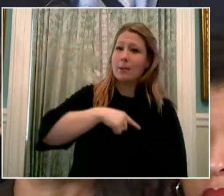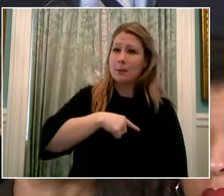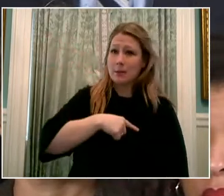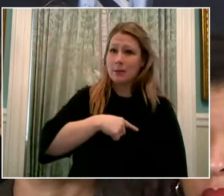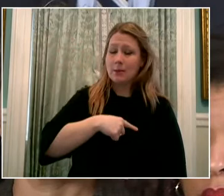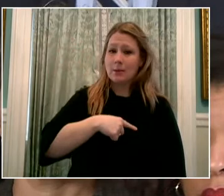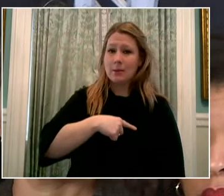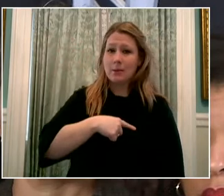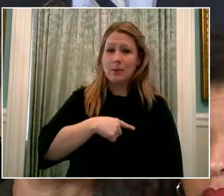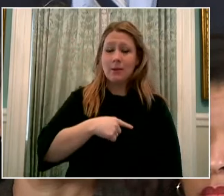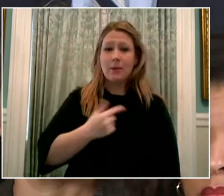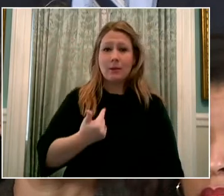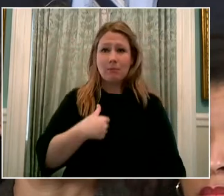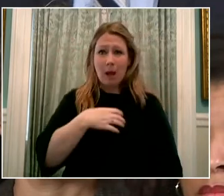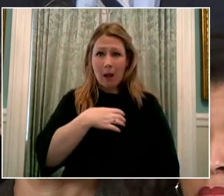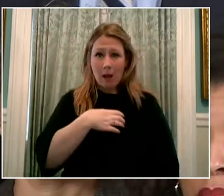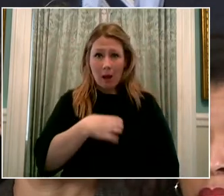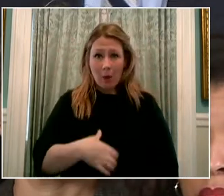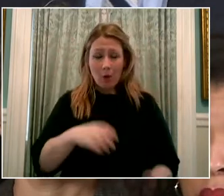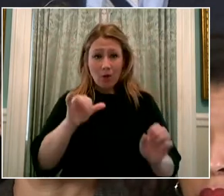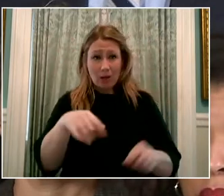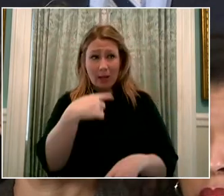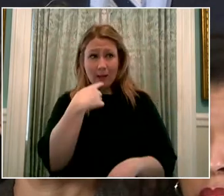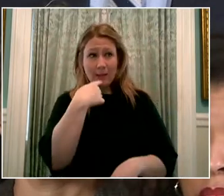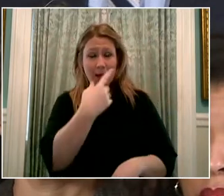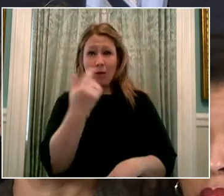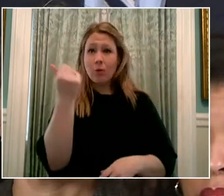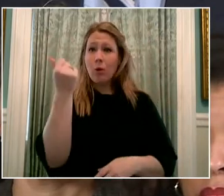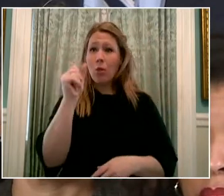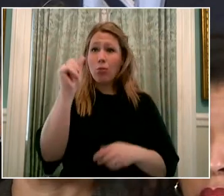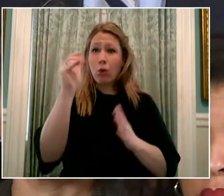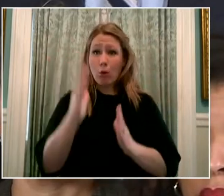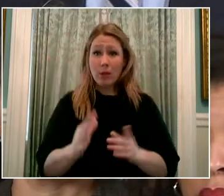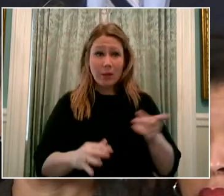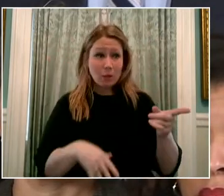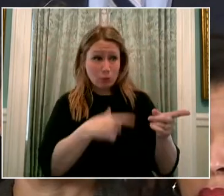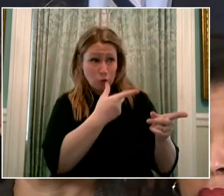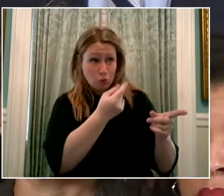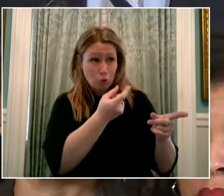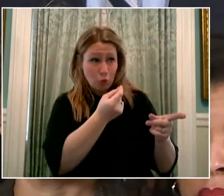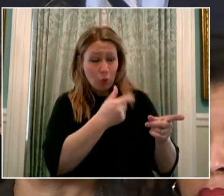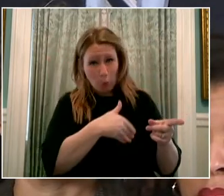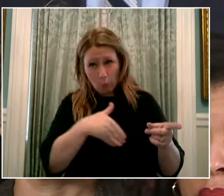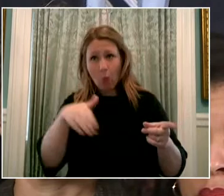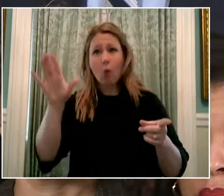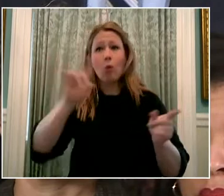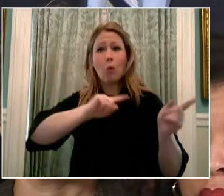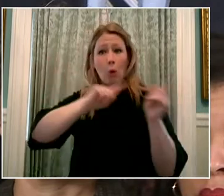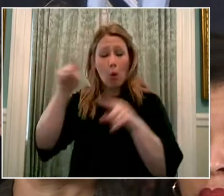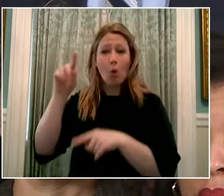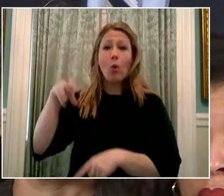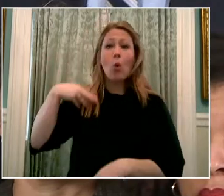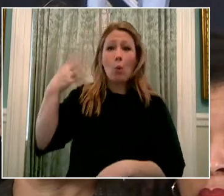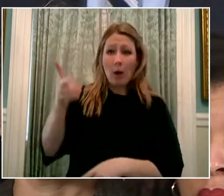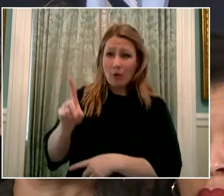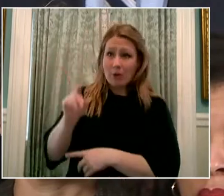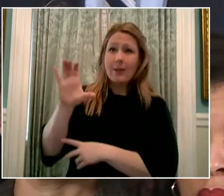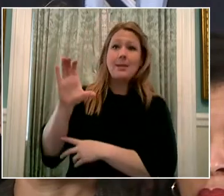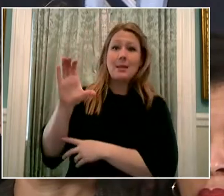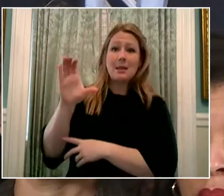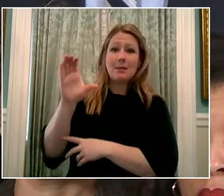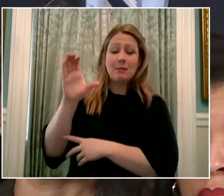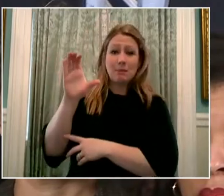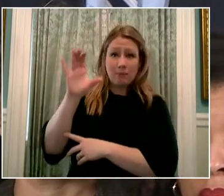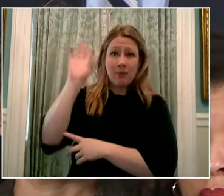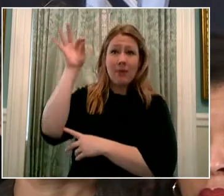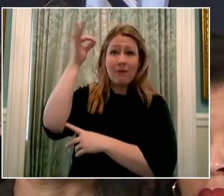today asking us questions, they need to be in Washington, D.C., asking the national government, what are